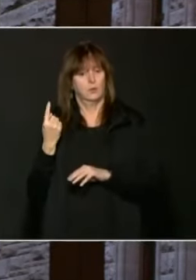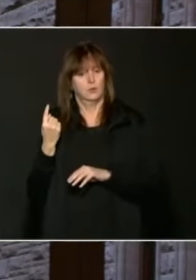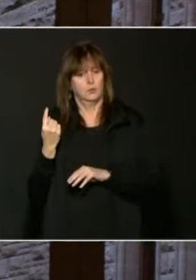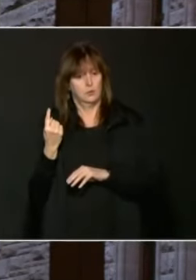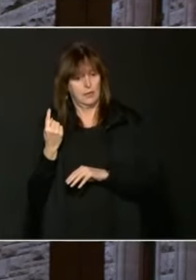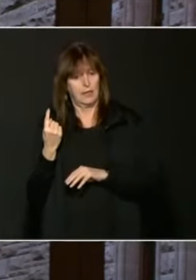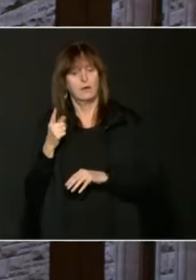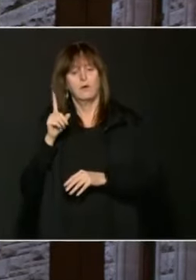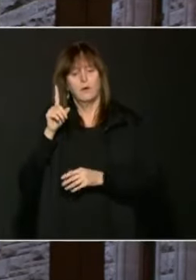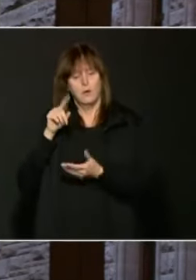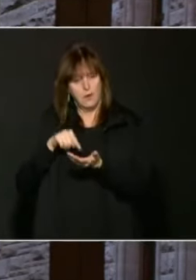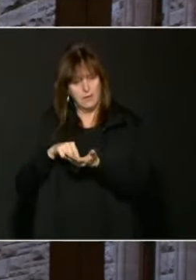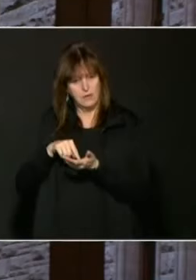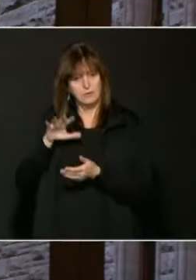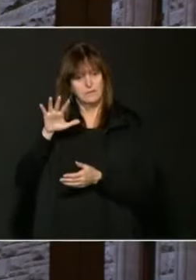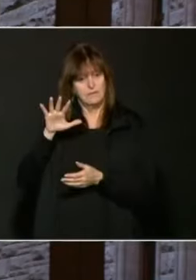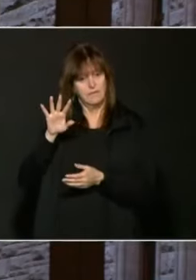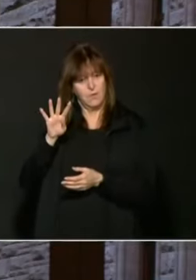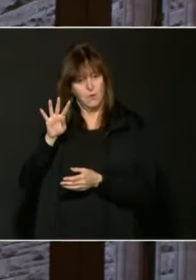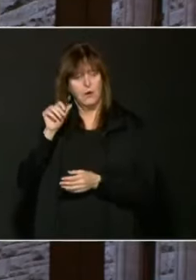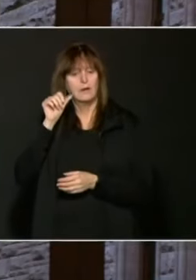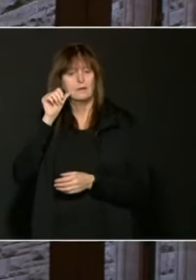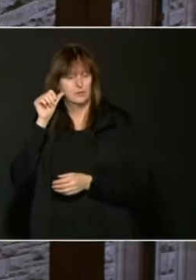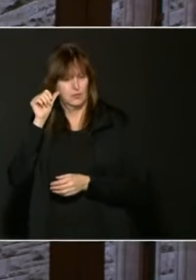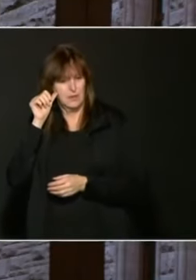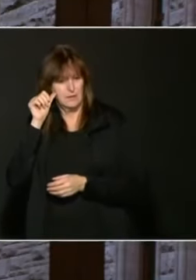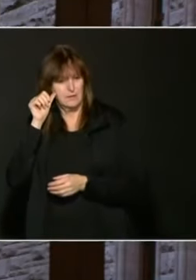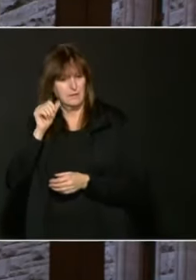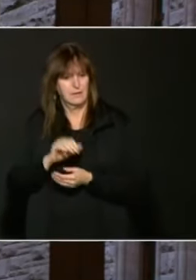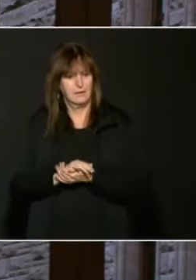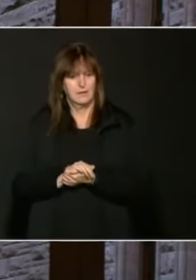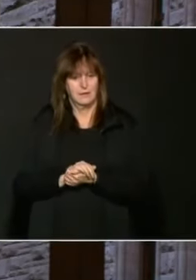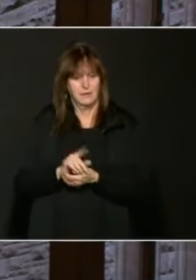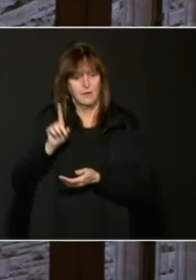1,054 cases yesterday, and